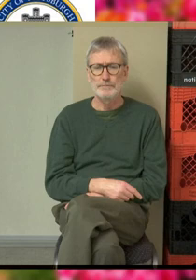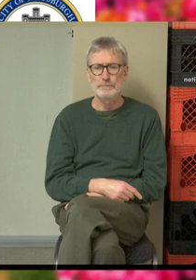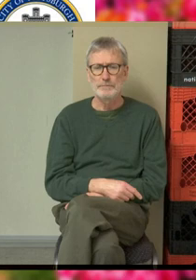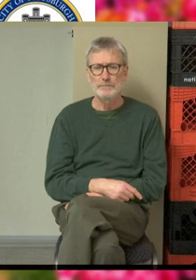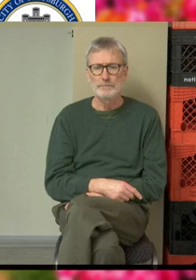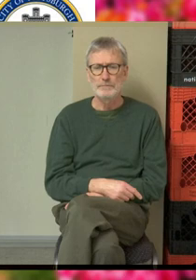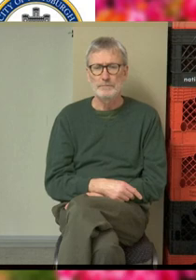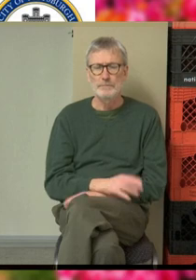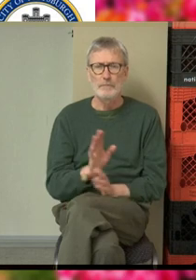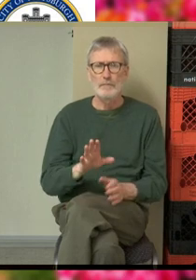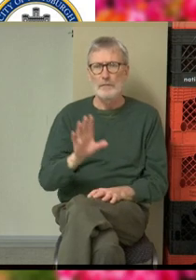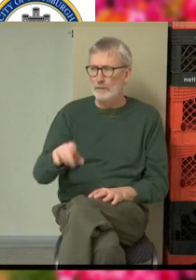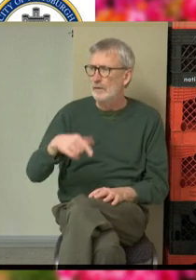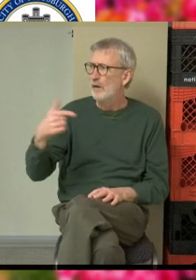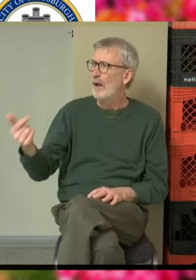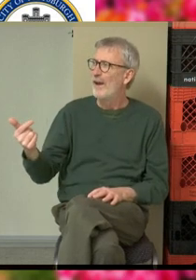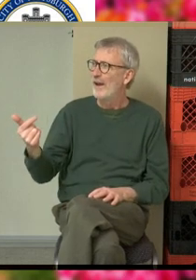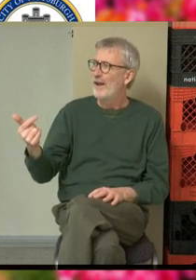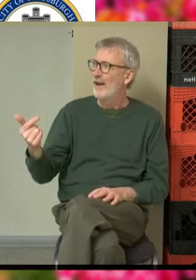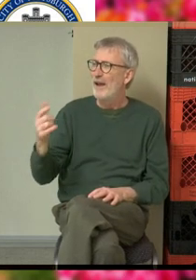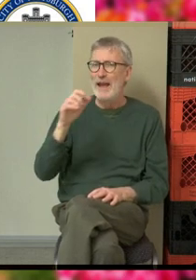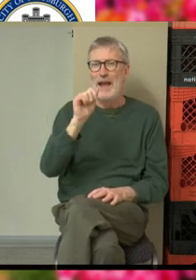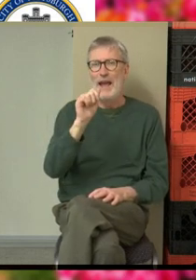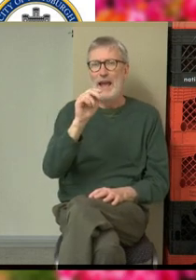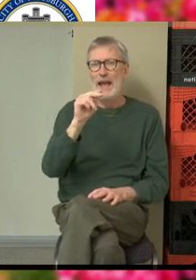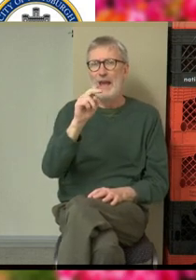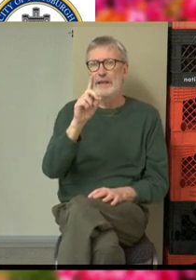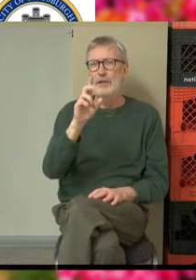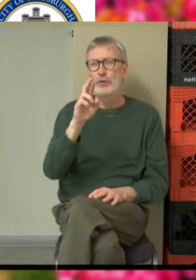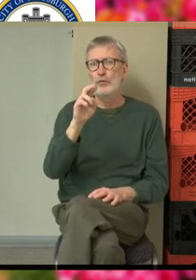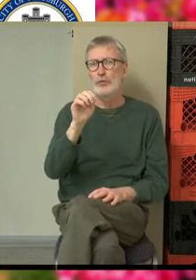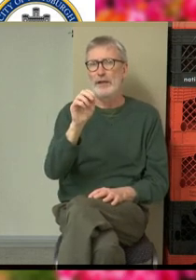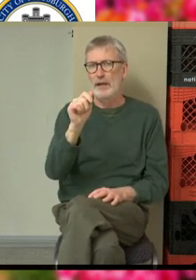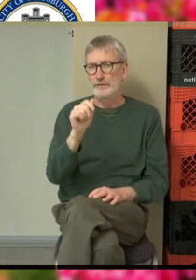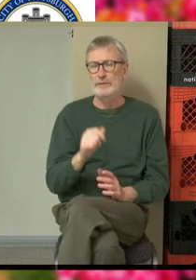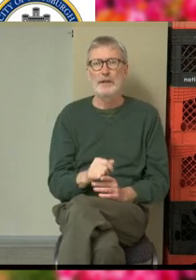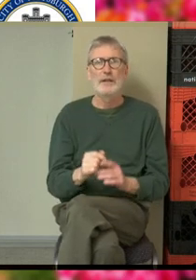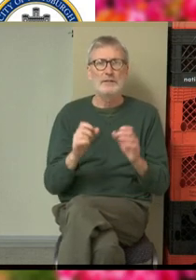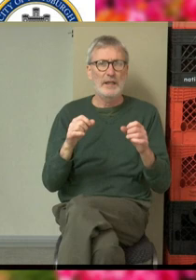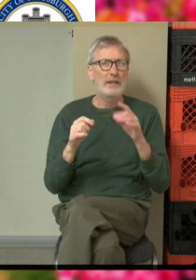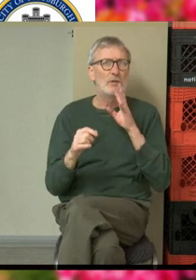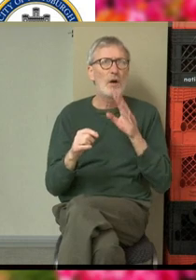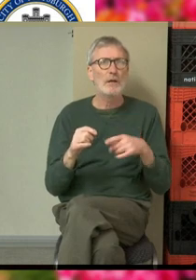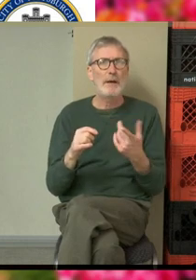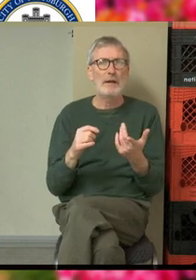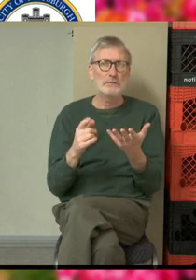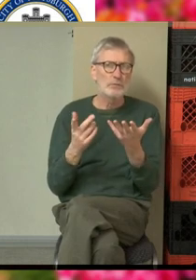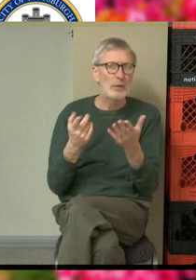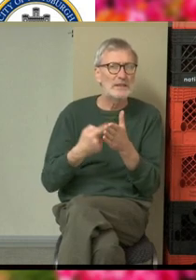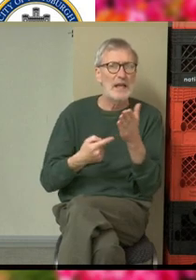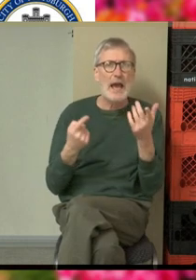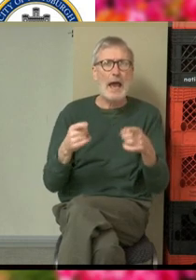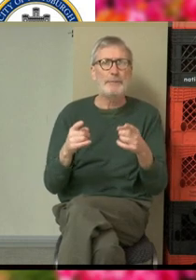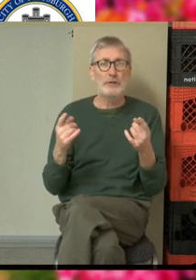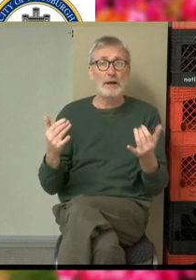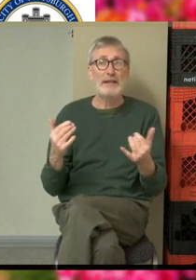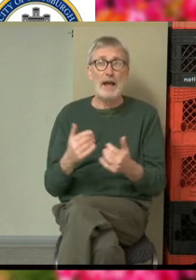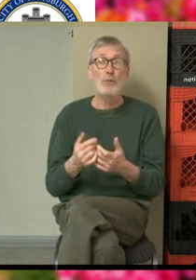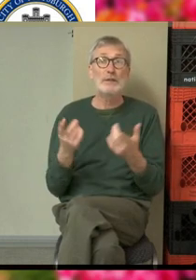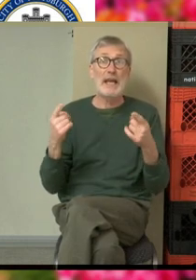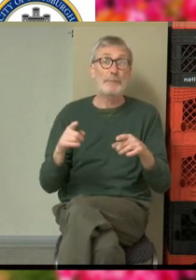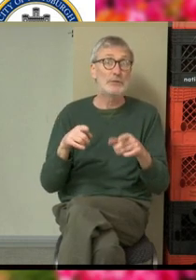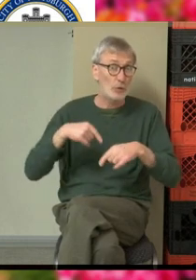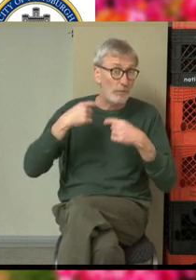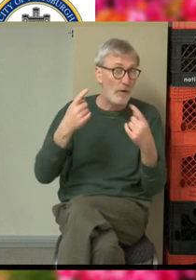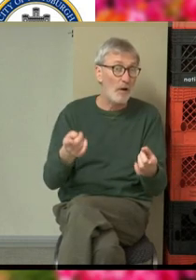So I'm going to hand it off now to Andrea to talk a little bit about the engagement that's already taken place and go over some of the concepts as